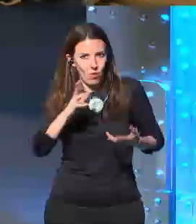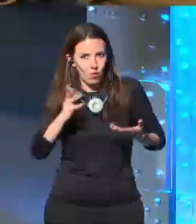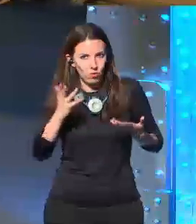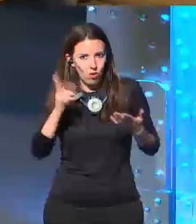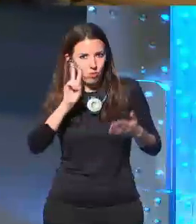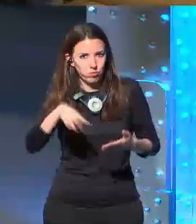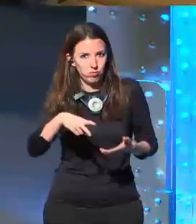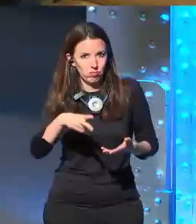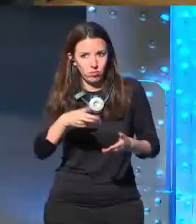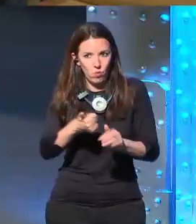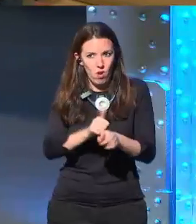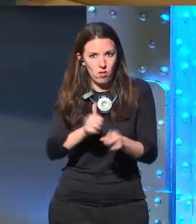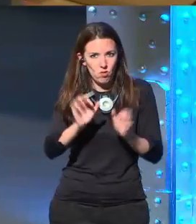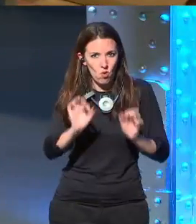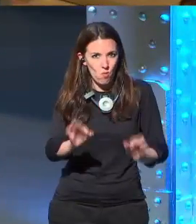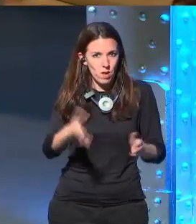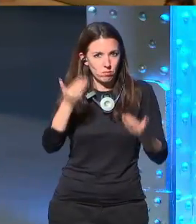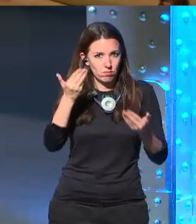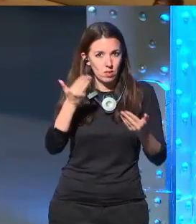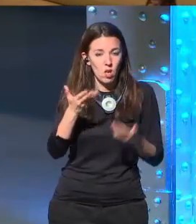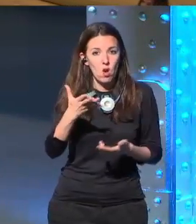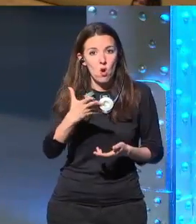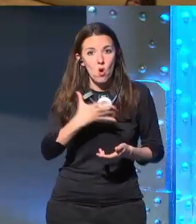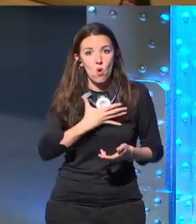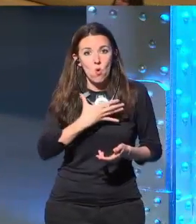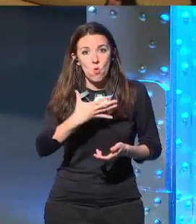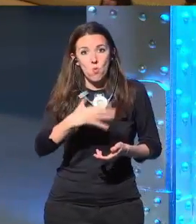has admired and imitated worldwide.